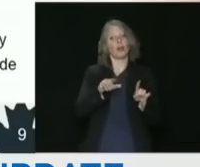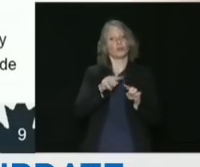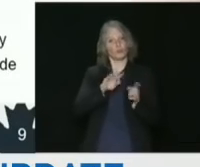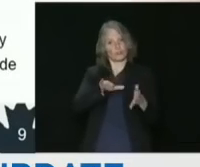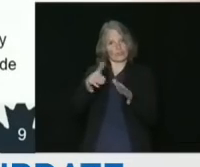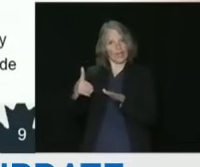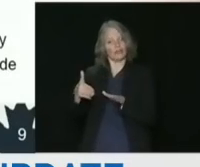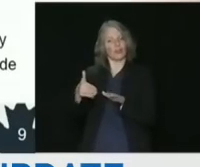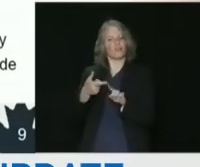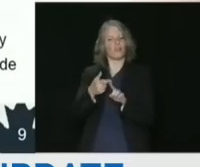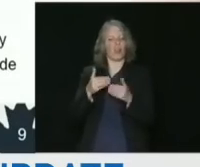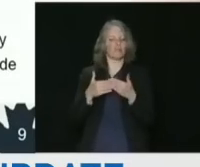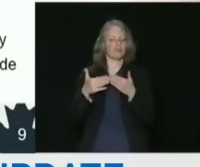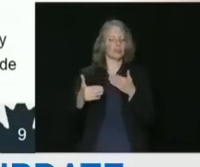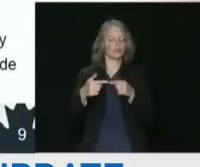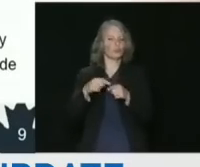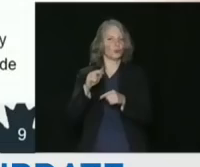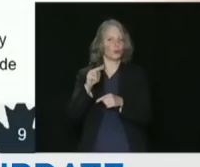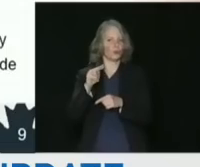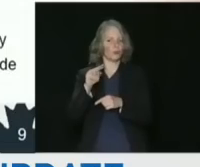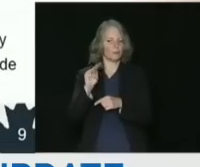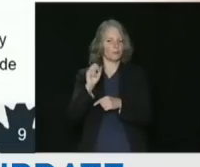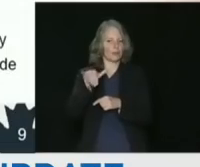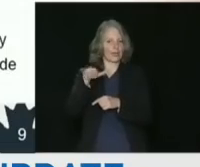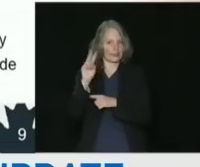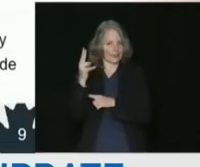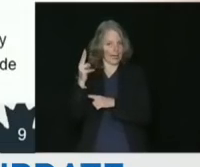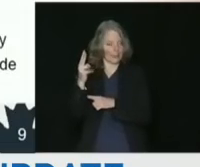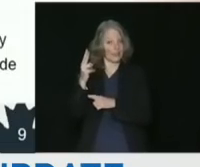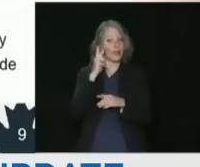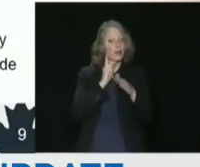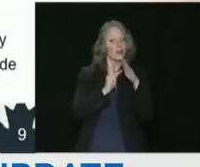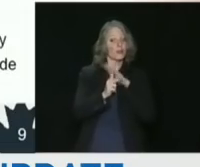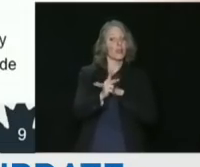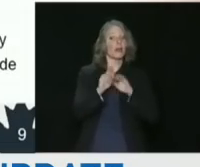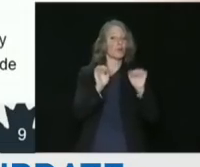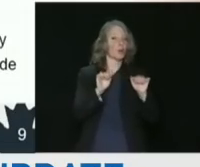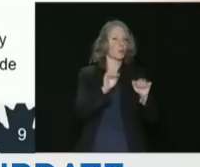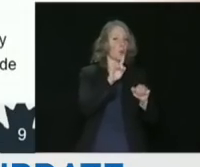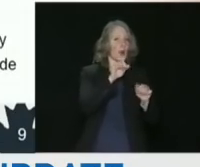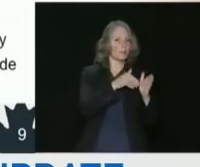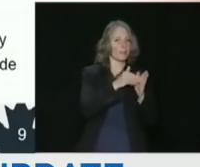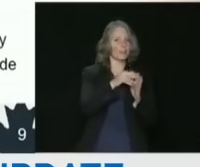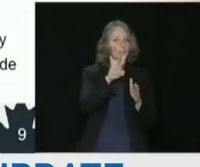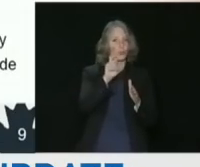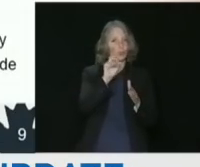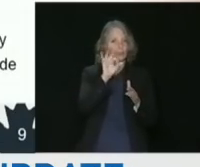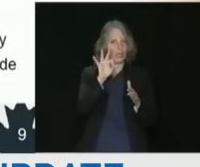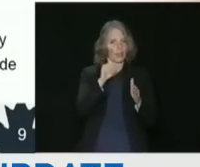the left shows the predicted number of cases could be in the range of